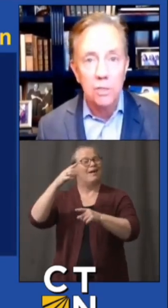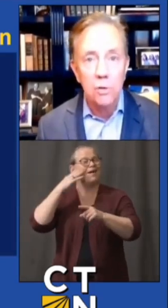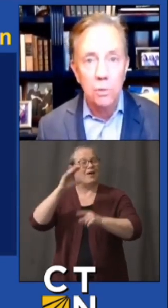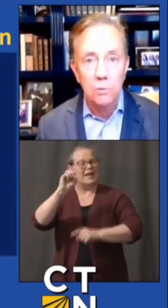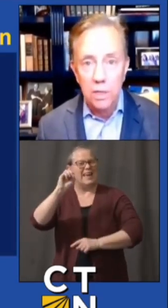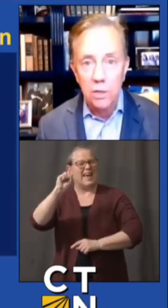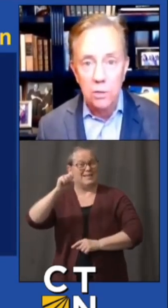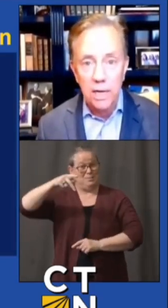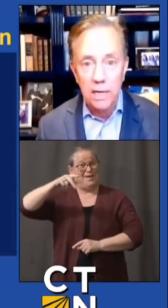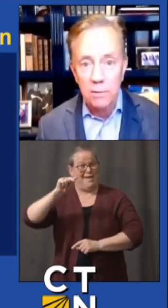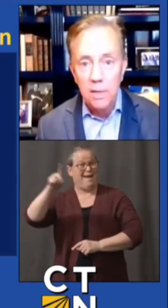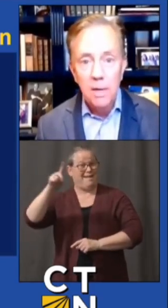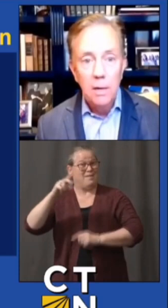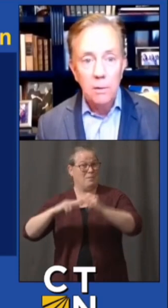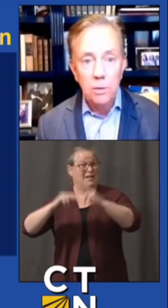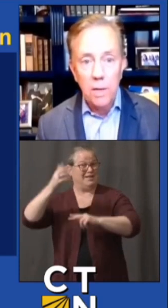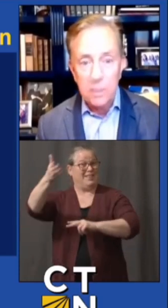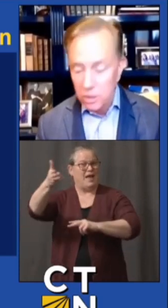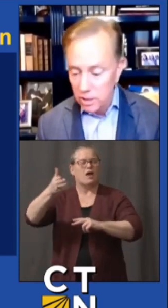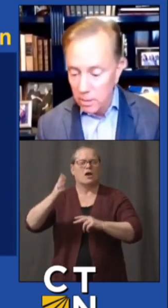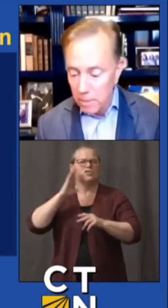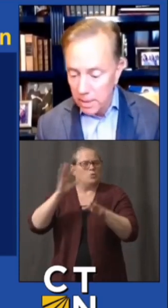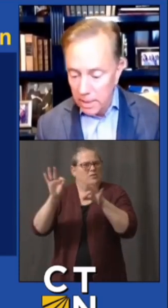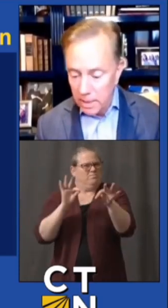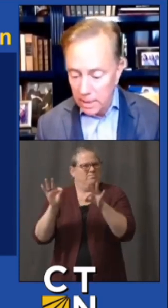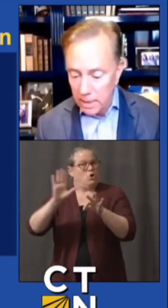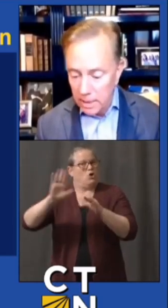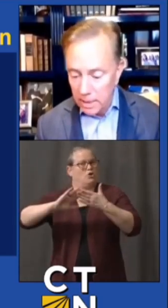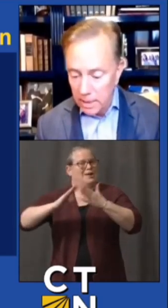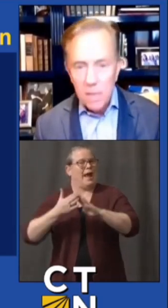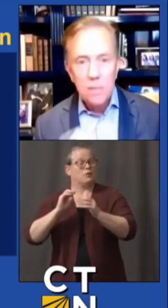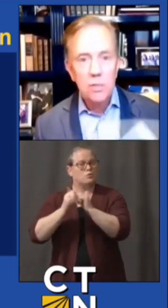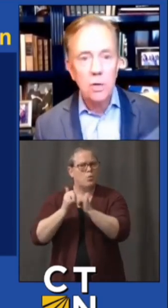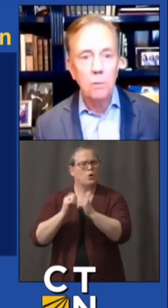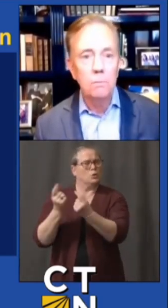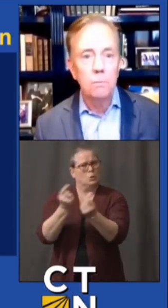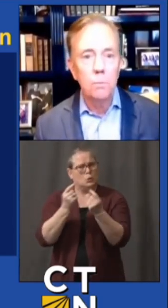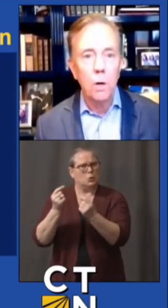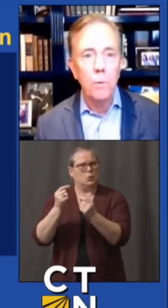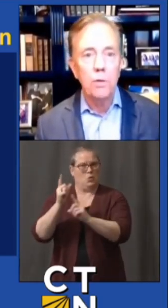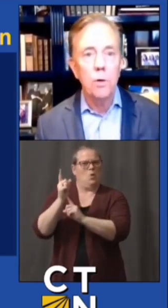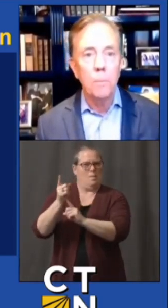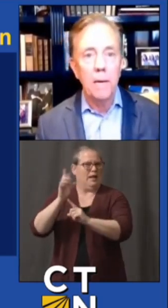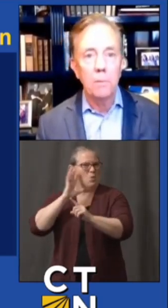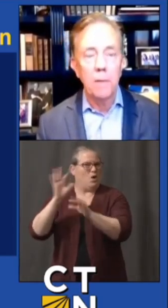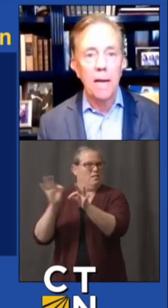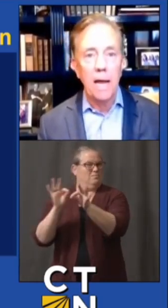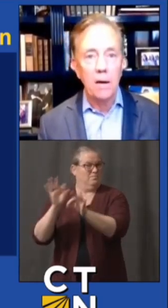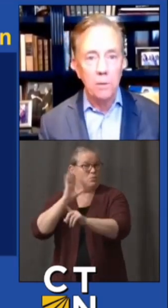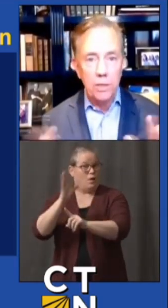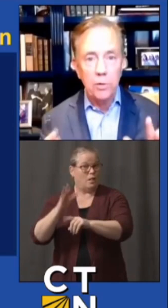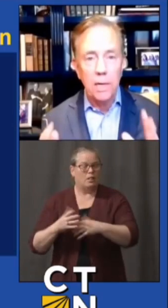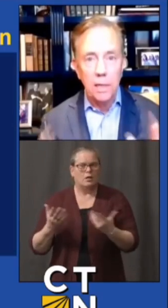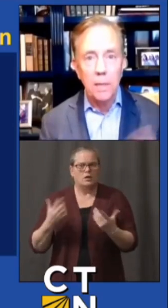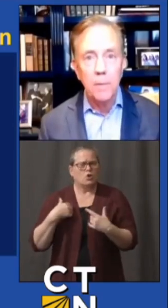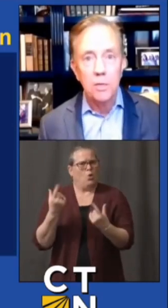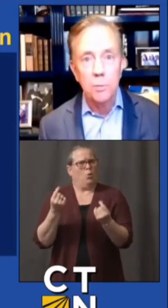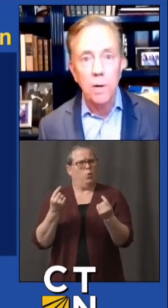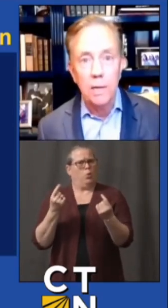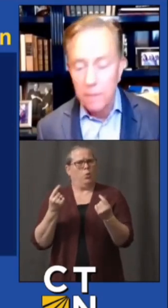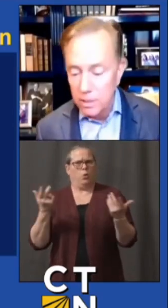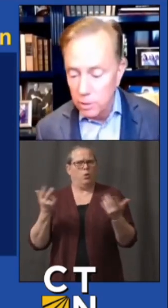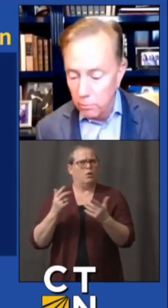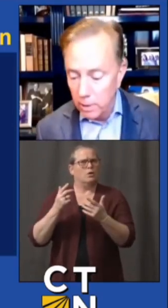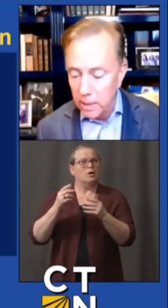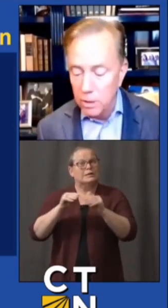impacted the schools in her town. I'll do that just in a minute, Ellen. So what do we do about that? How can we try and limit the